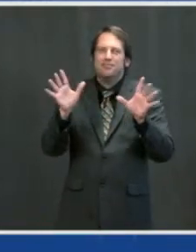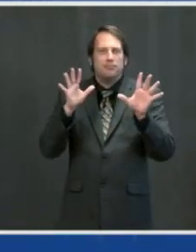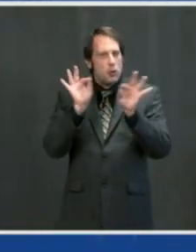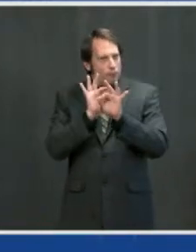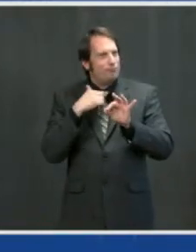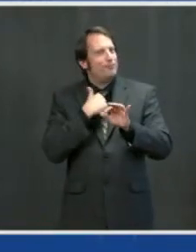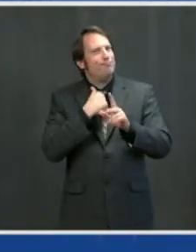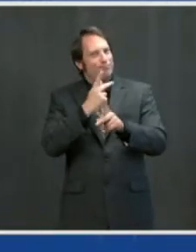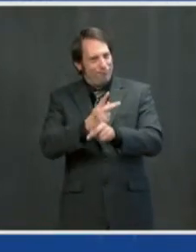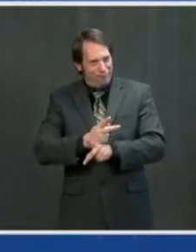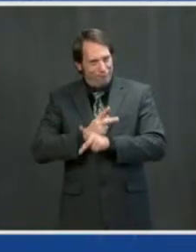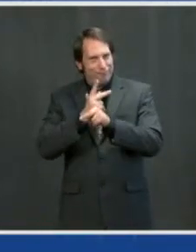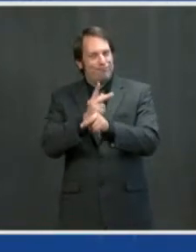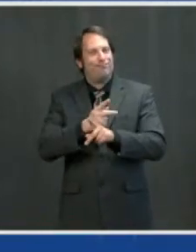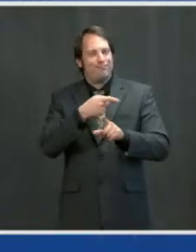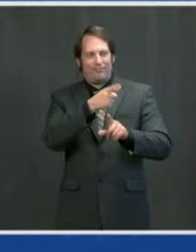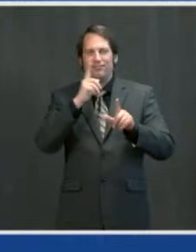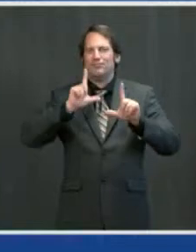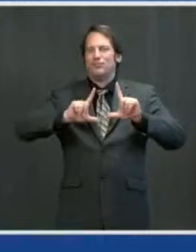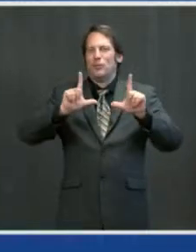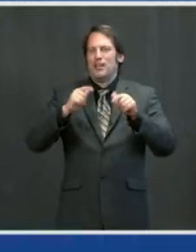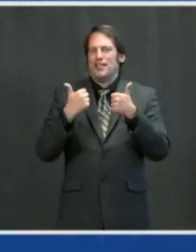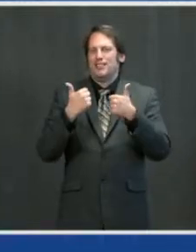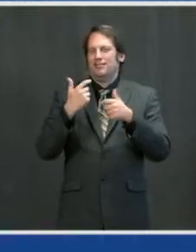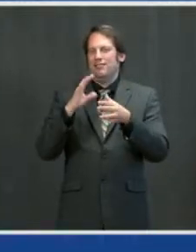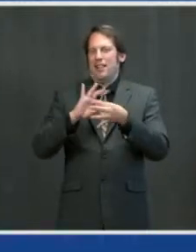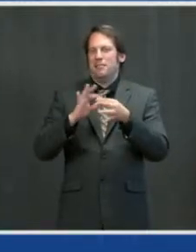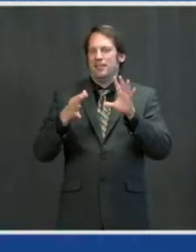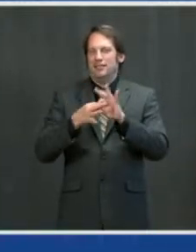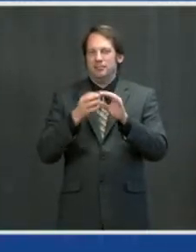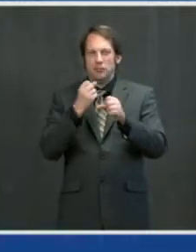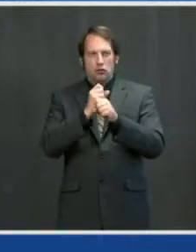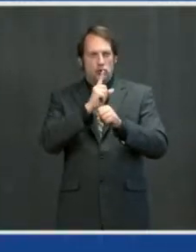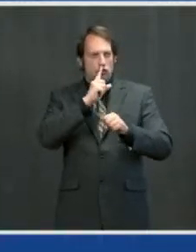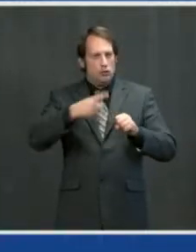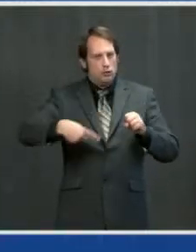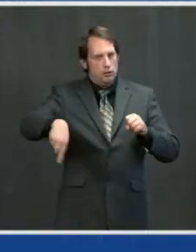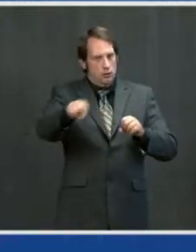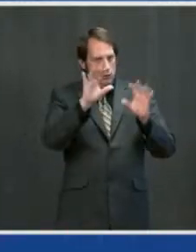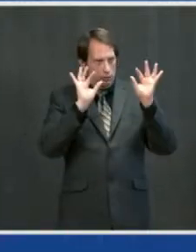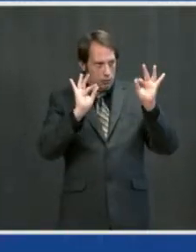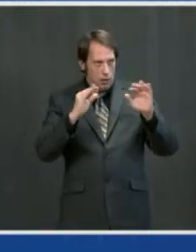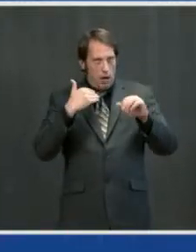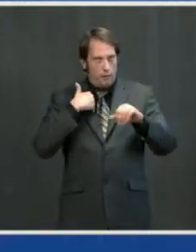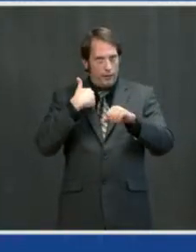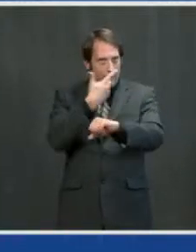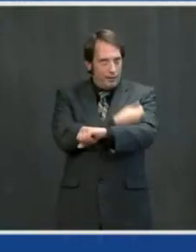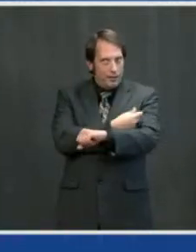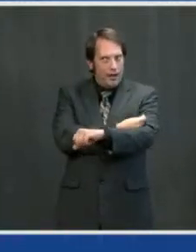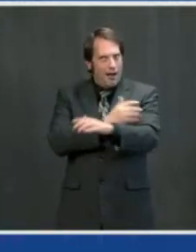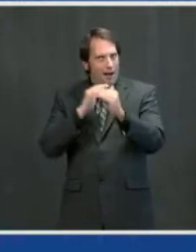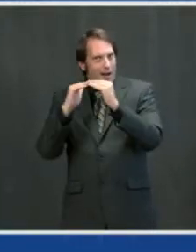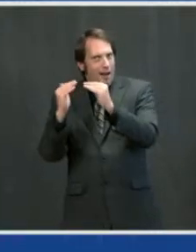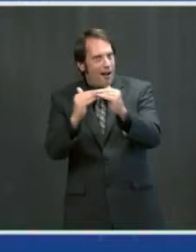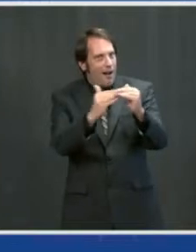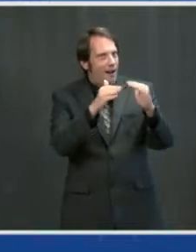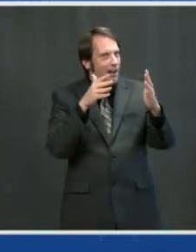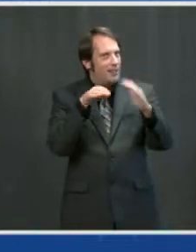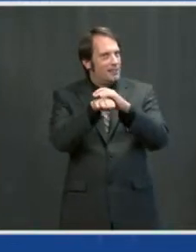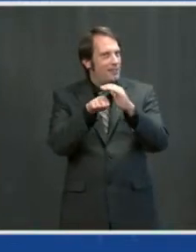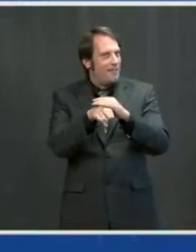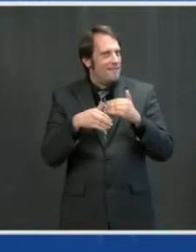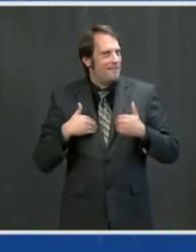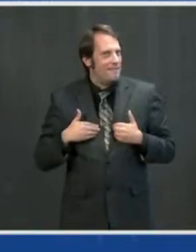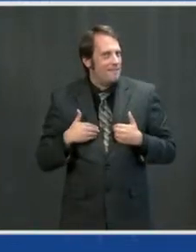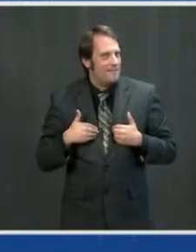order to ensure equitable access to vaccines for COVID-19. We also affirmed that Japan and the U.S.